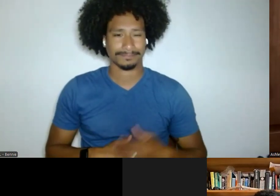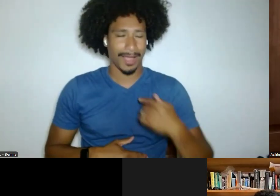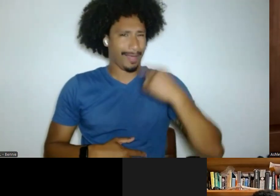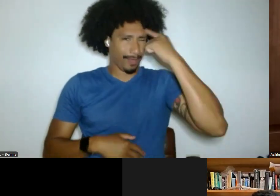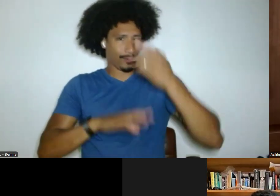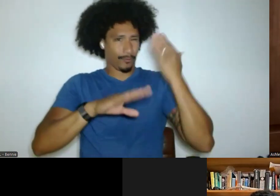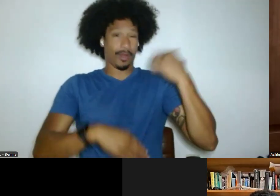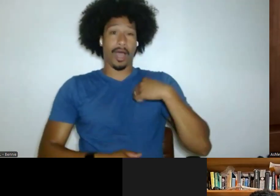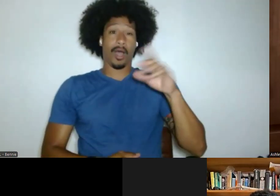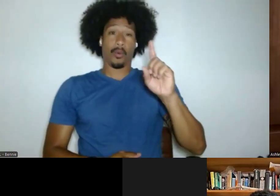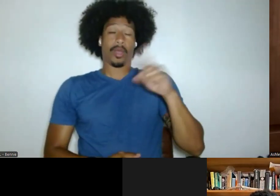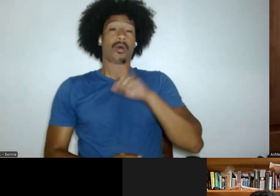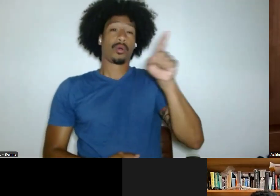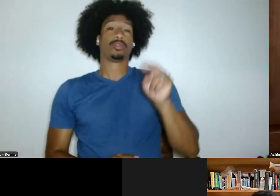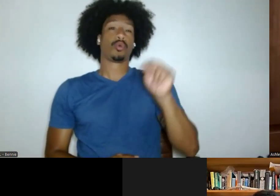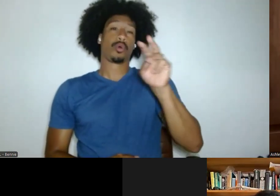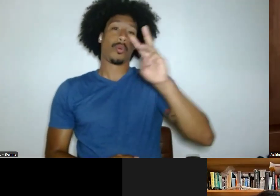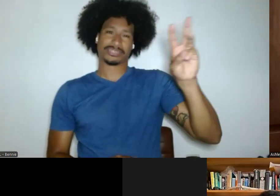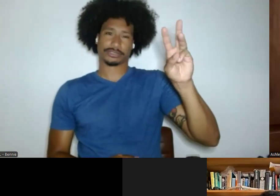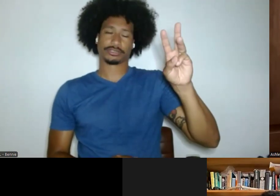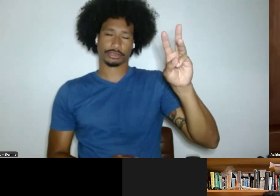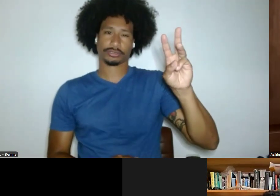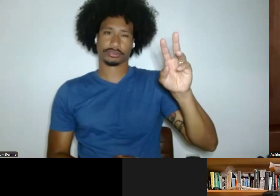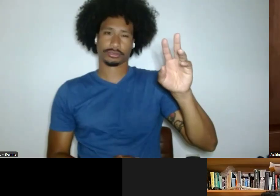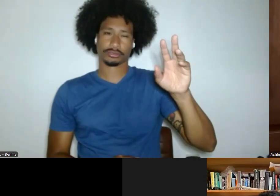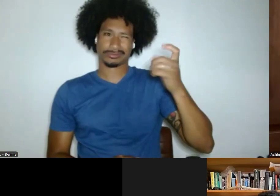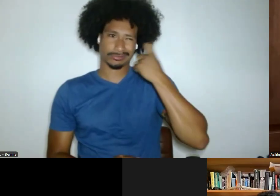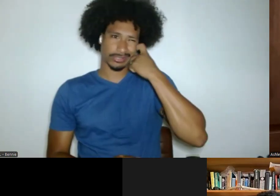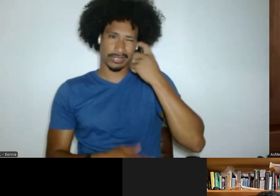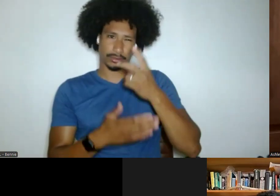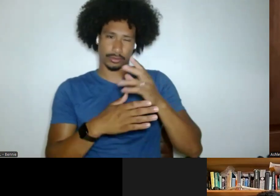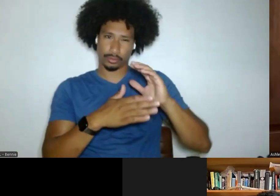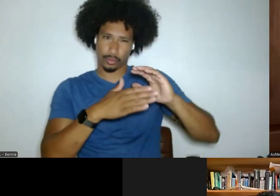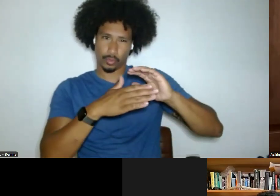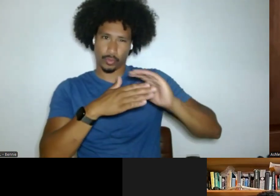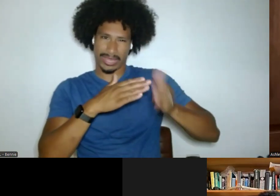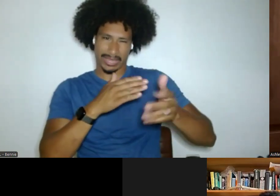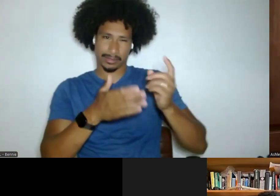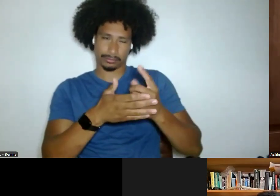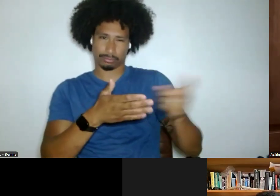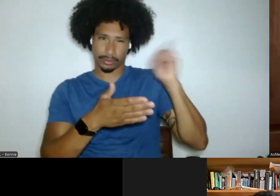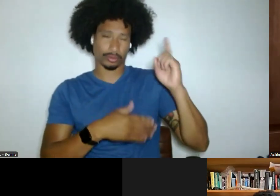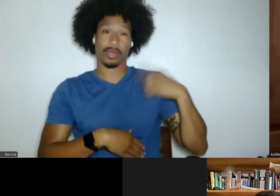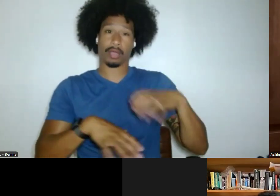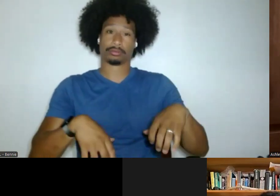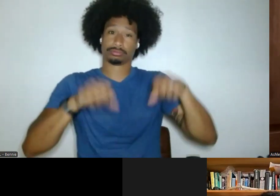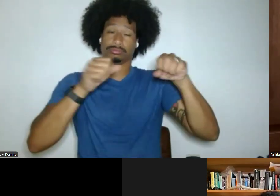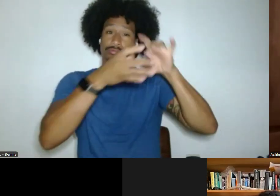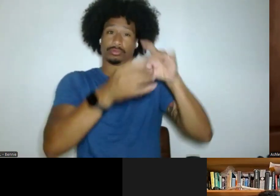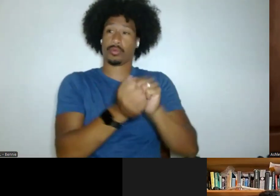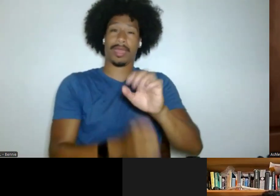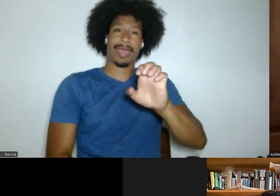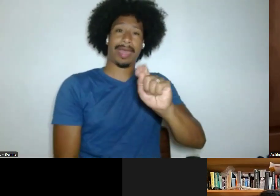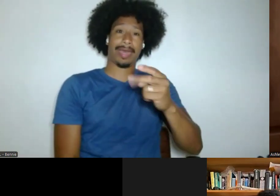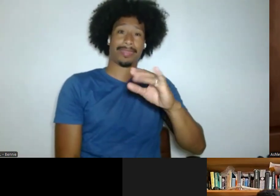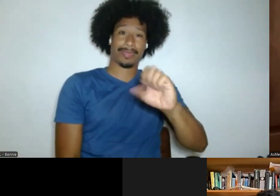at Northwestern last weekend for IEEE ethics. So it's a little bit interesting to be back with you all